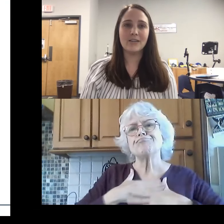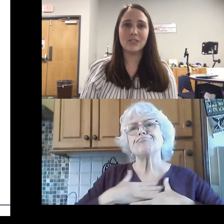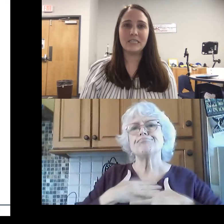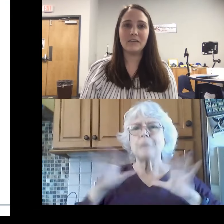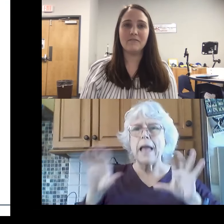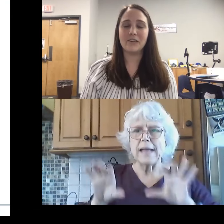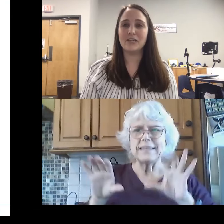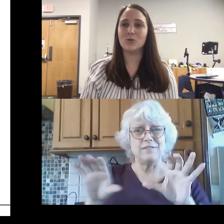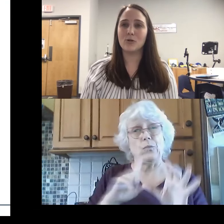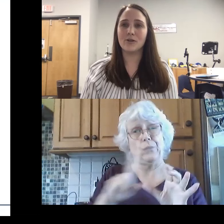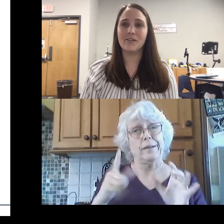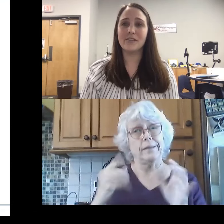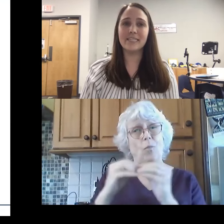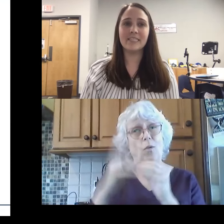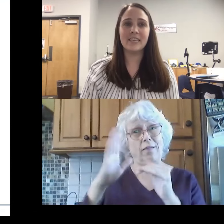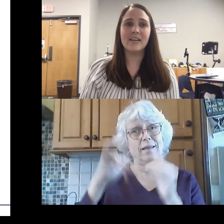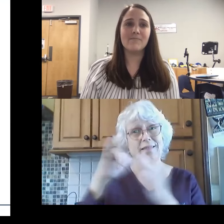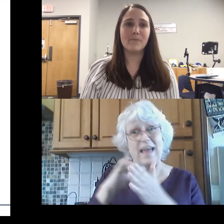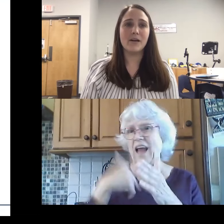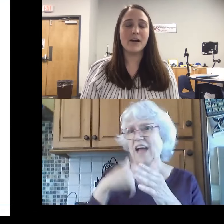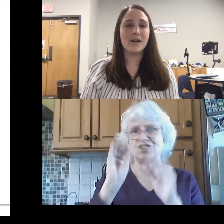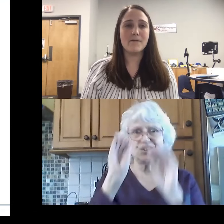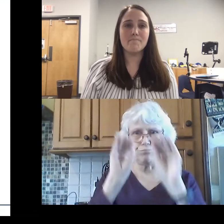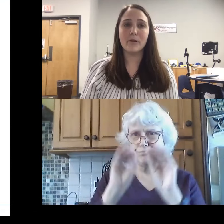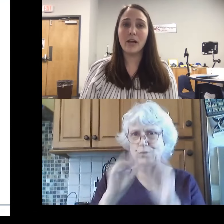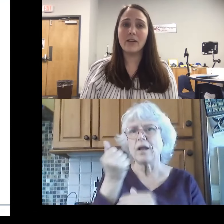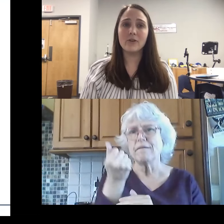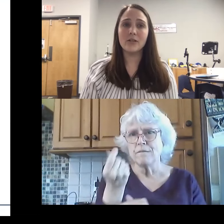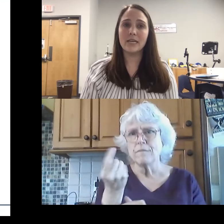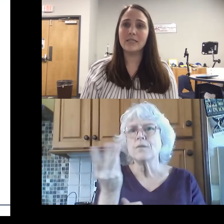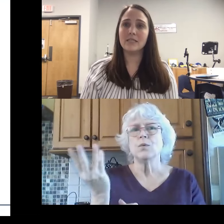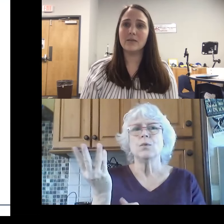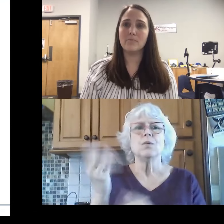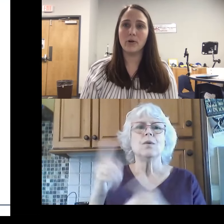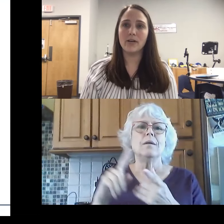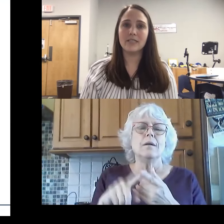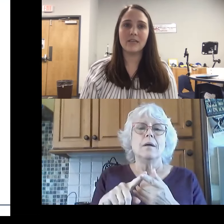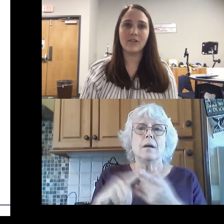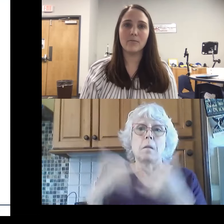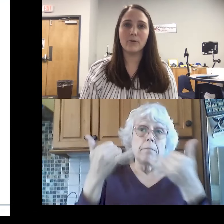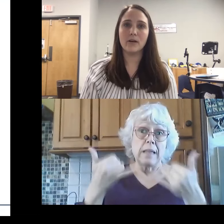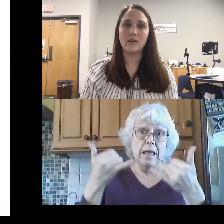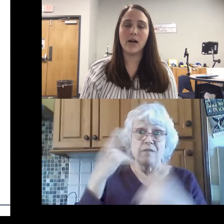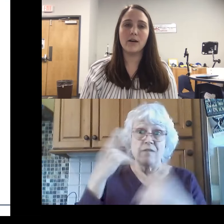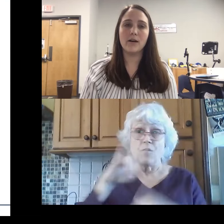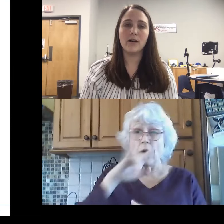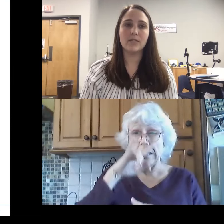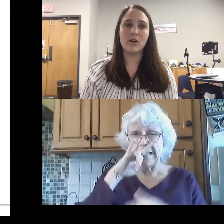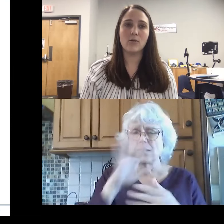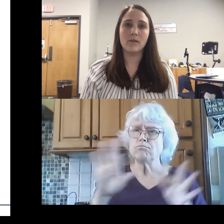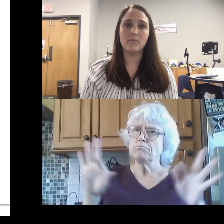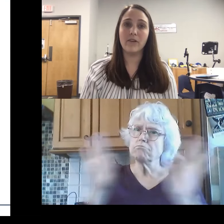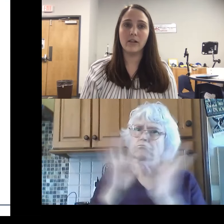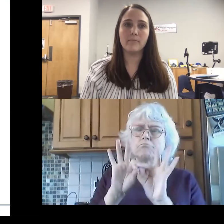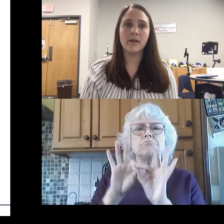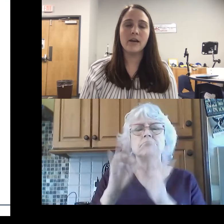I just did a very short list. But play for kids is important. It's definitely important to